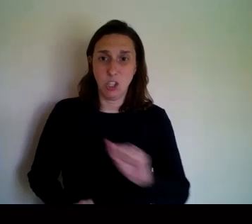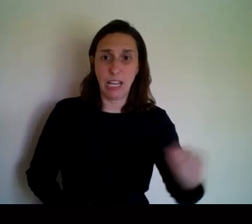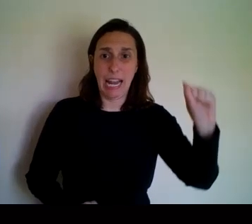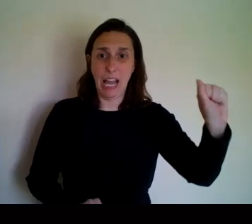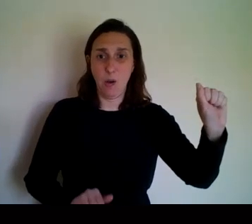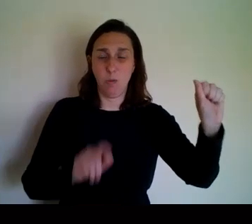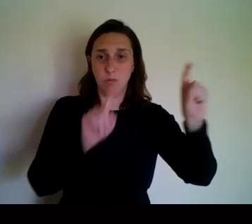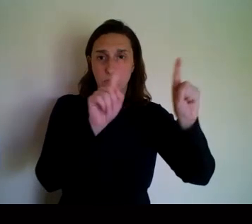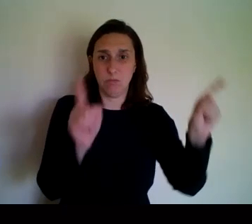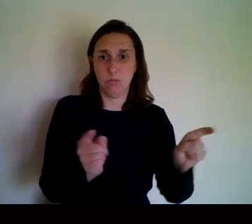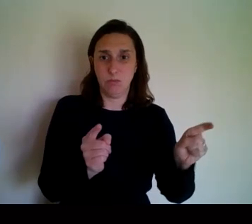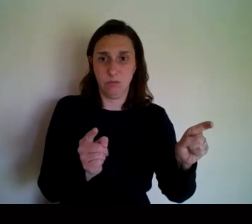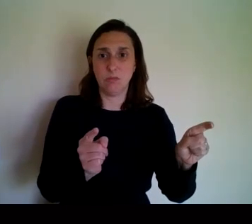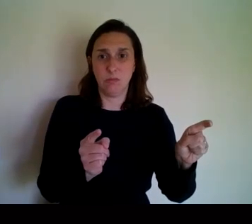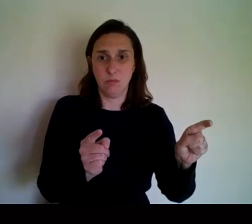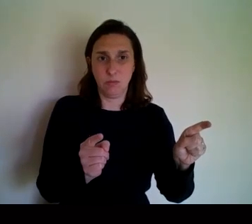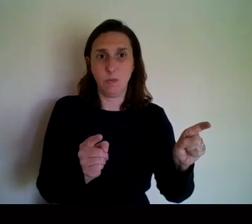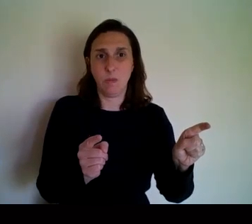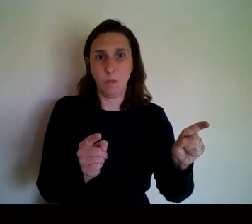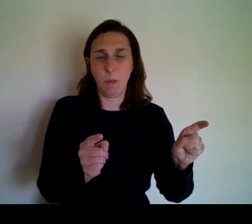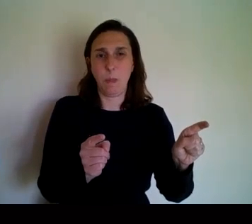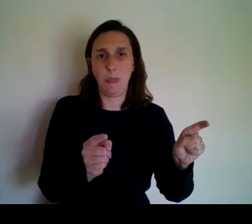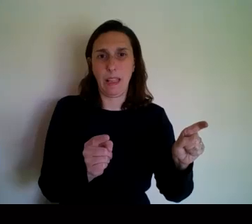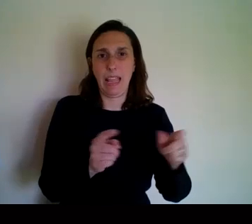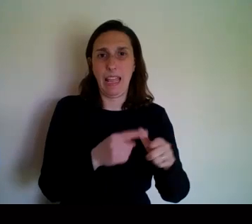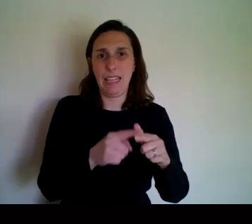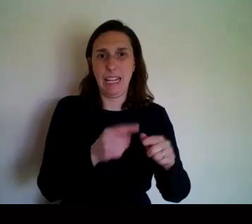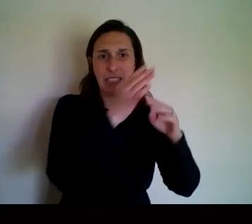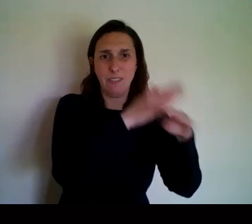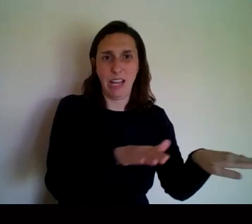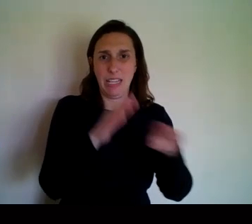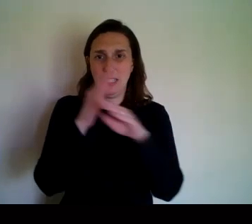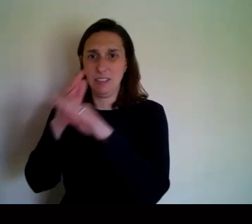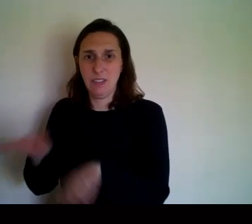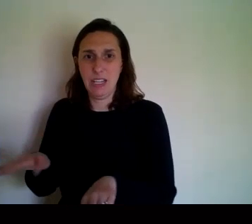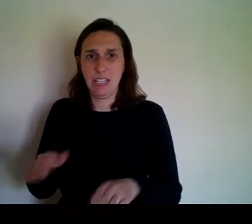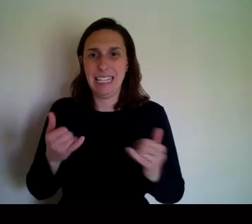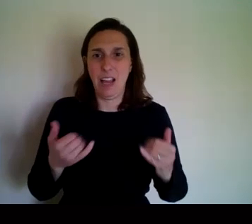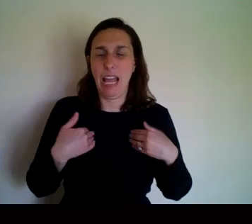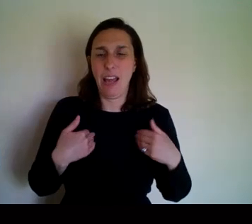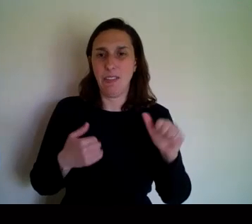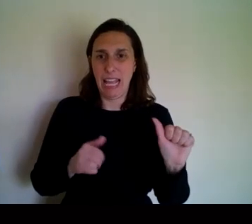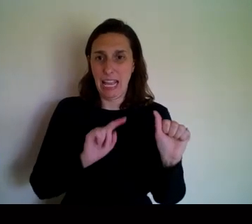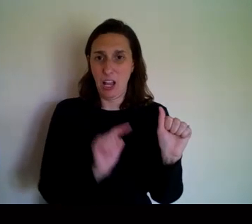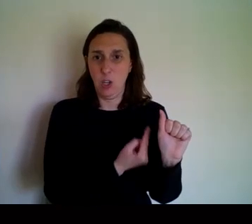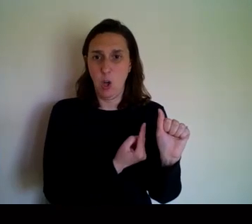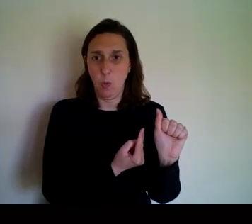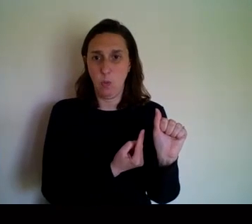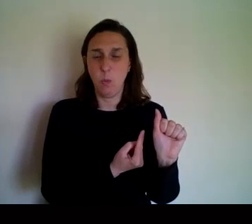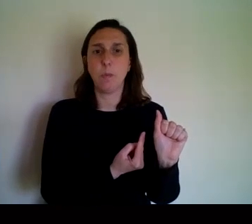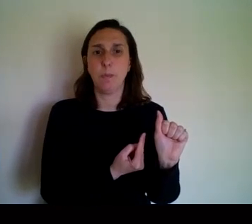That had an A term and that had an A term. And I divided both sides by this. So now I have A on its own. I'm going to do the same thing